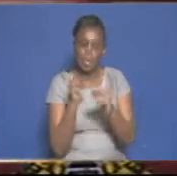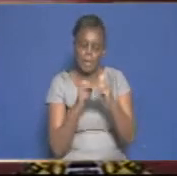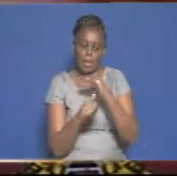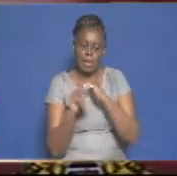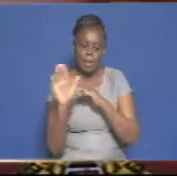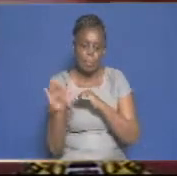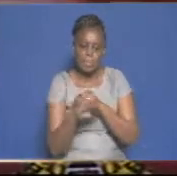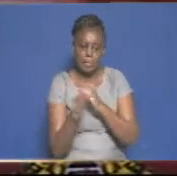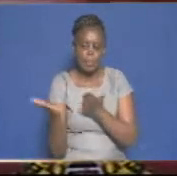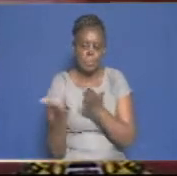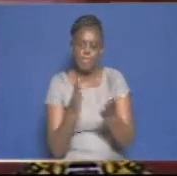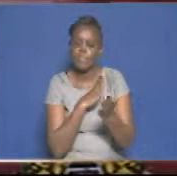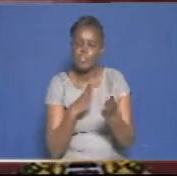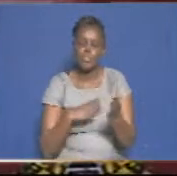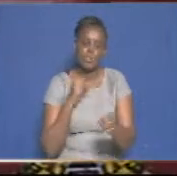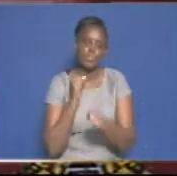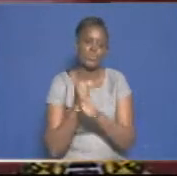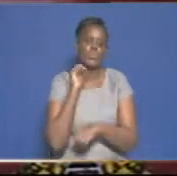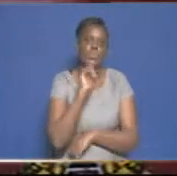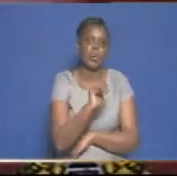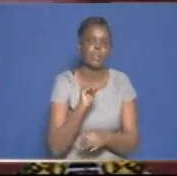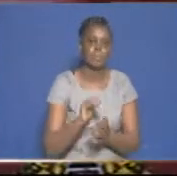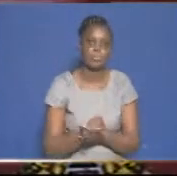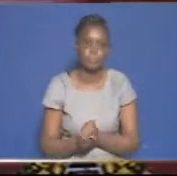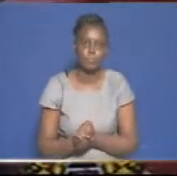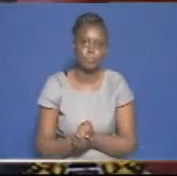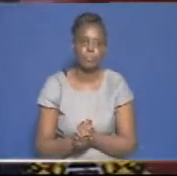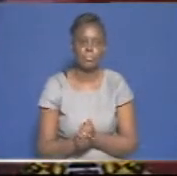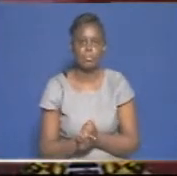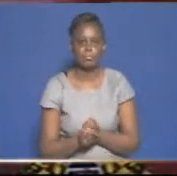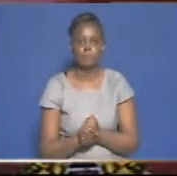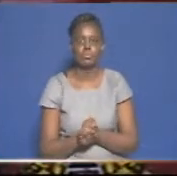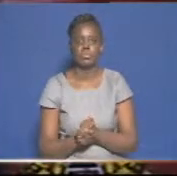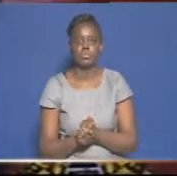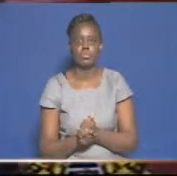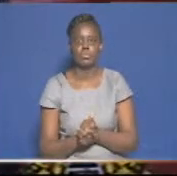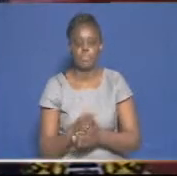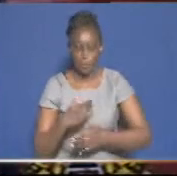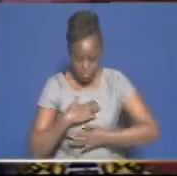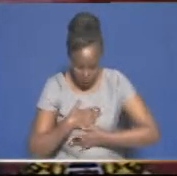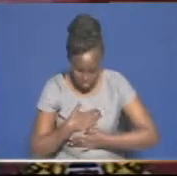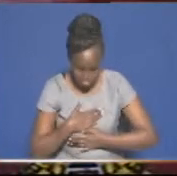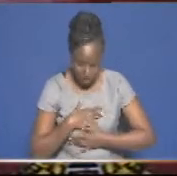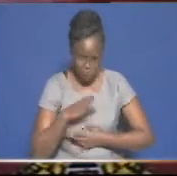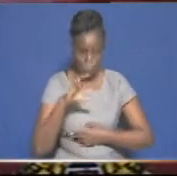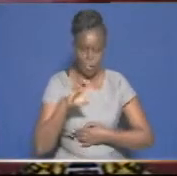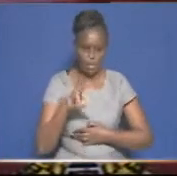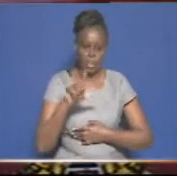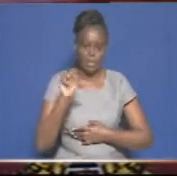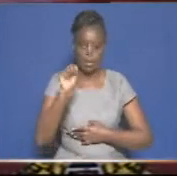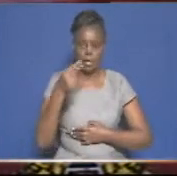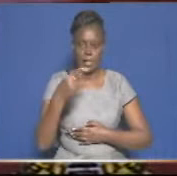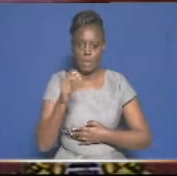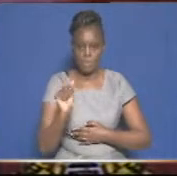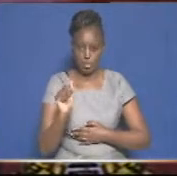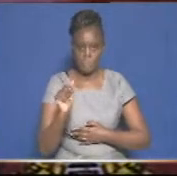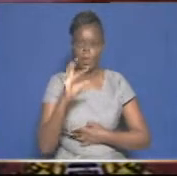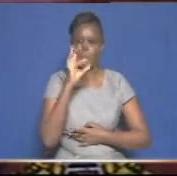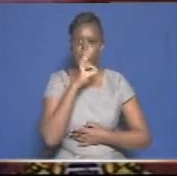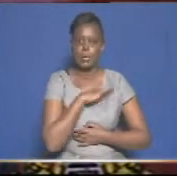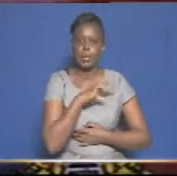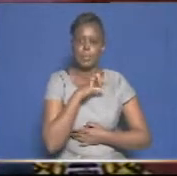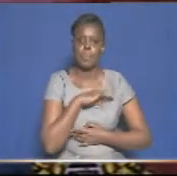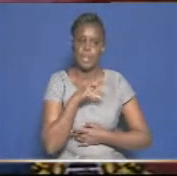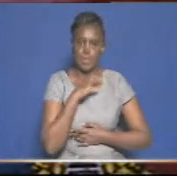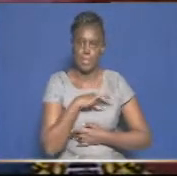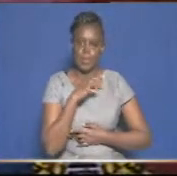Service Commission, you can do that. The speaker, you know, Honorable Elisha is a beneficiary of the fearless